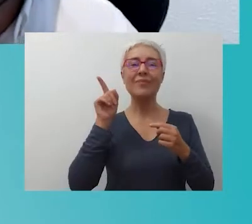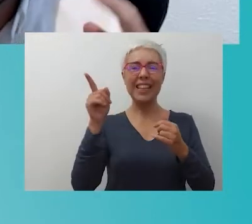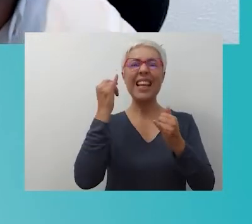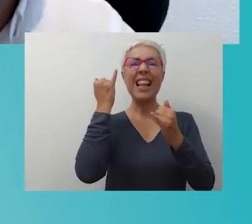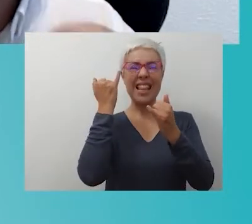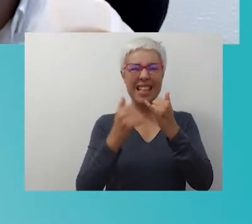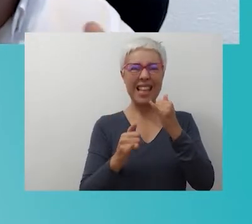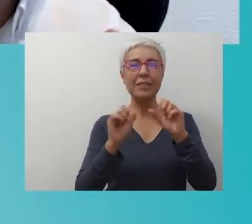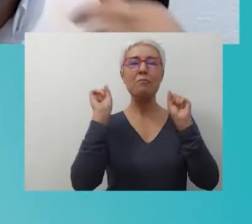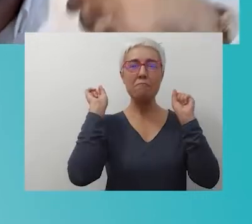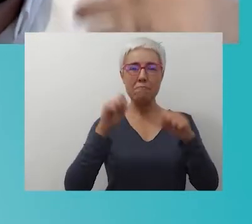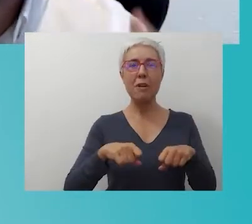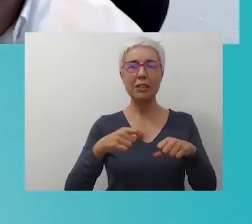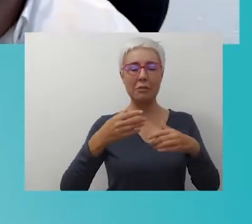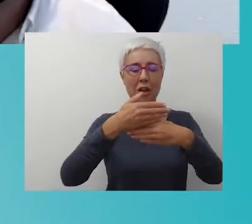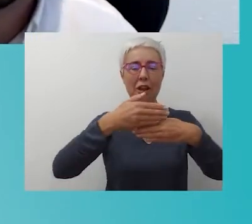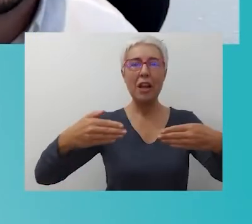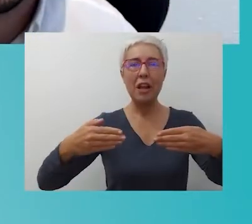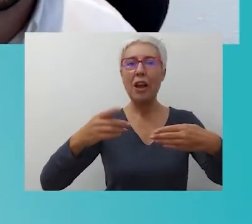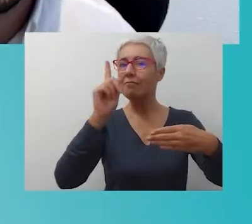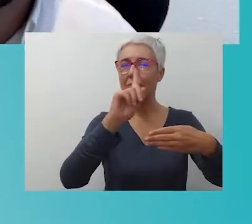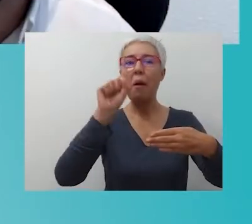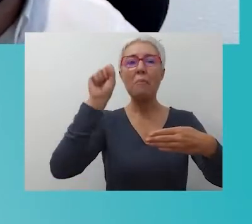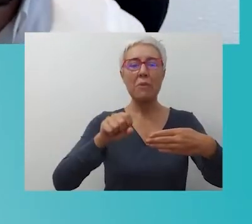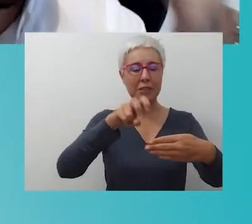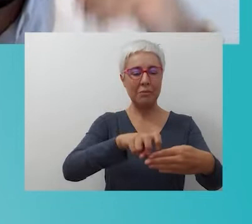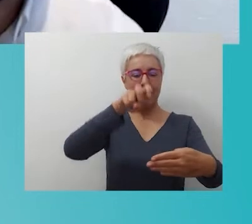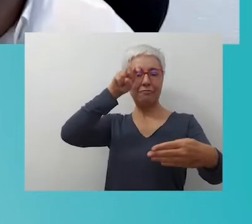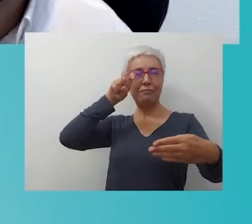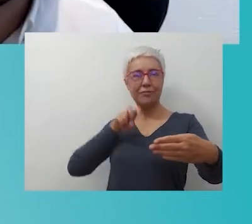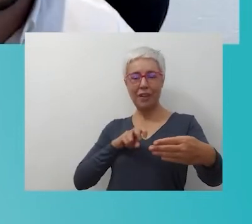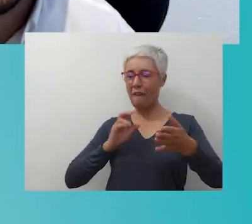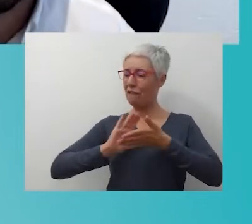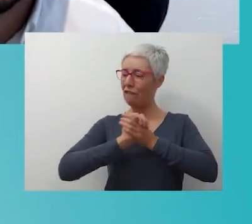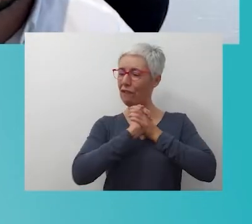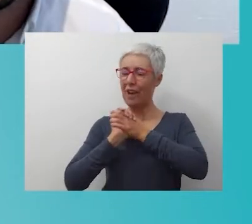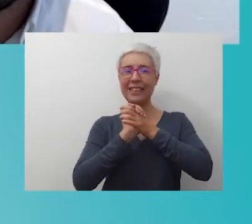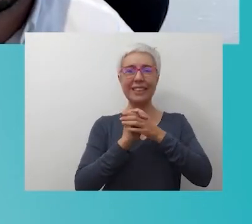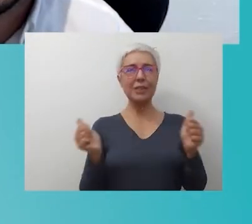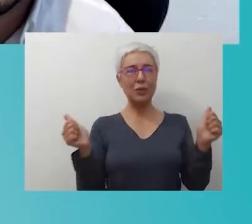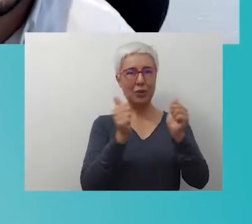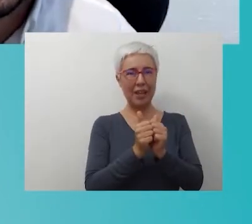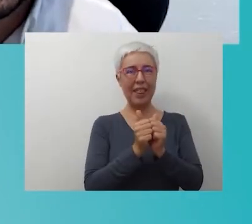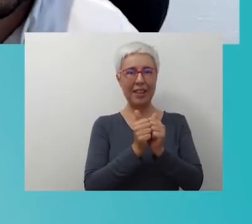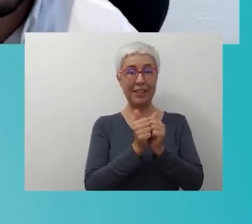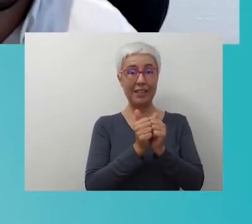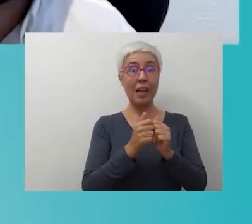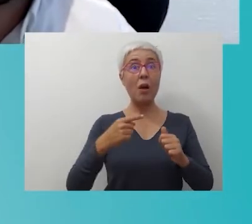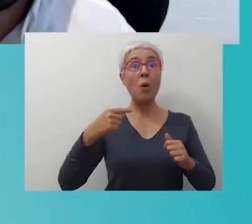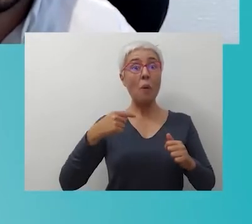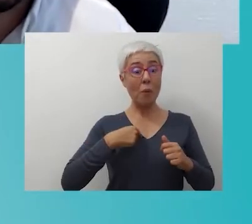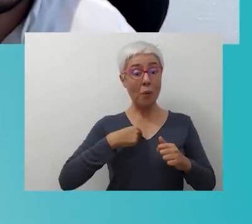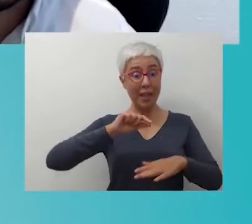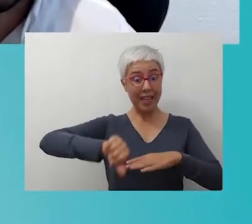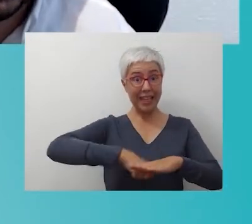was the last day that she was sitting in front of the class. Now she's sitting in the back with her friends. We create Be